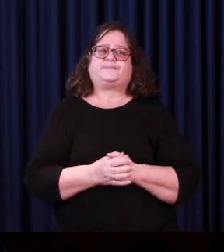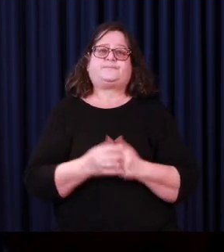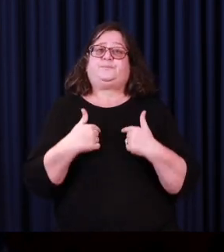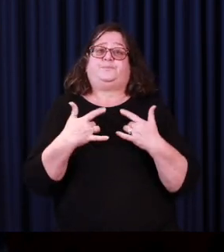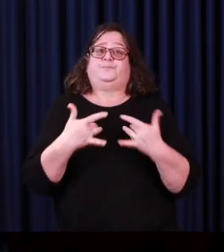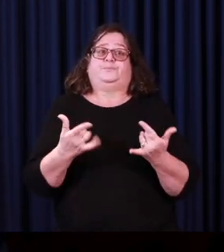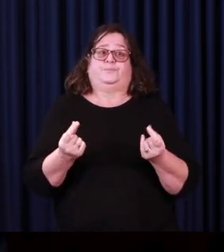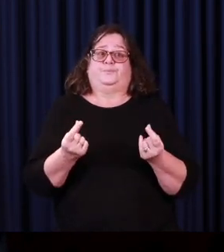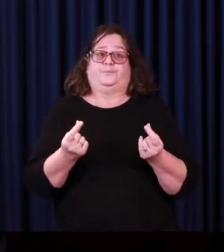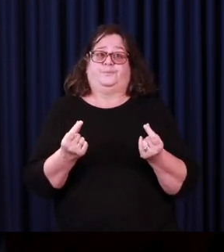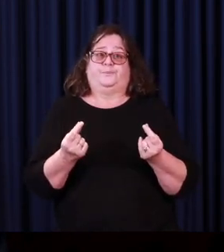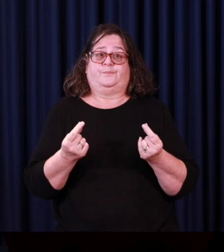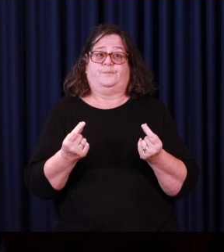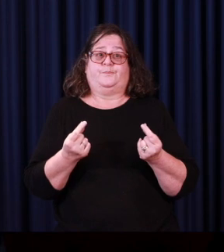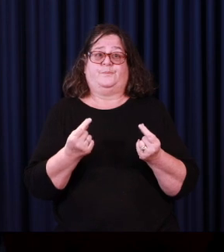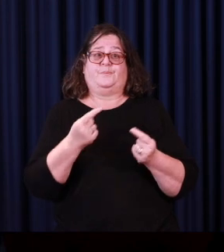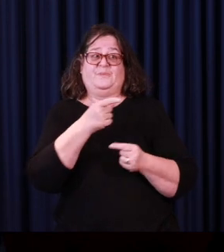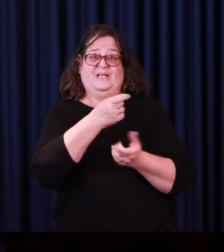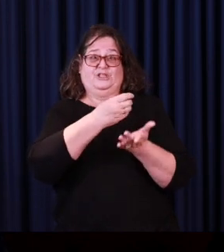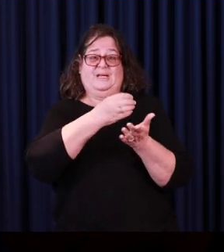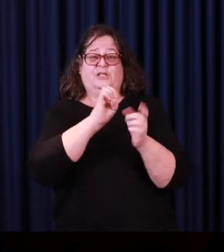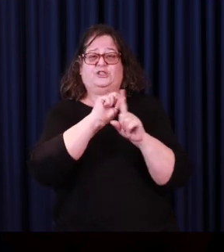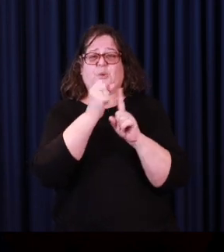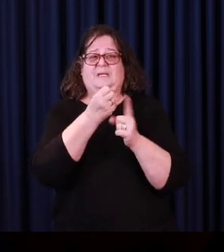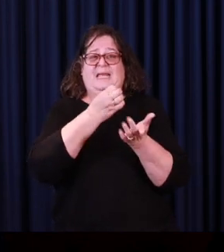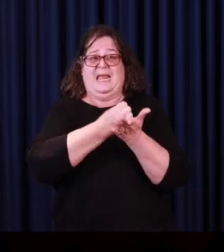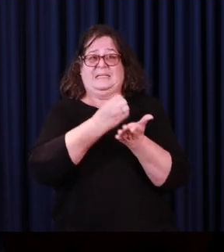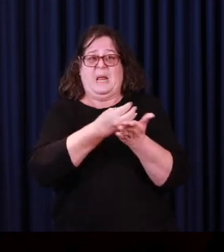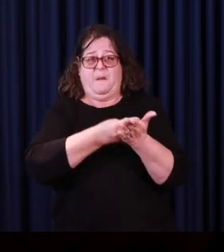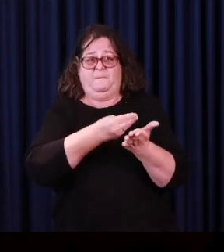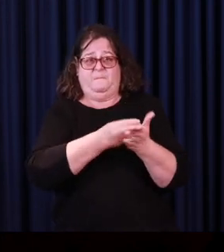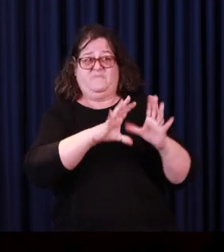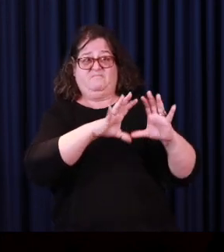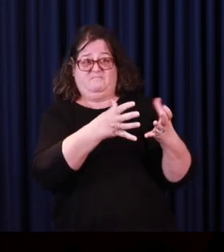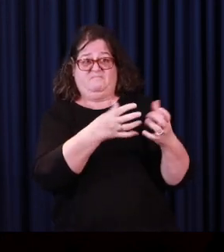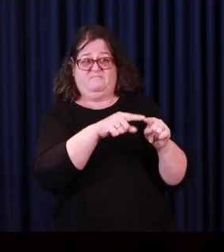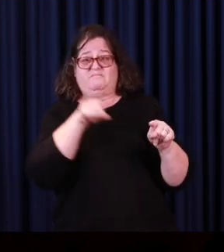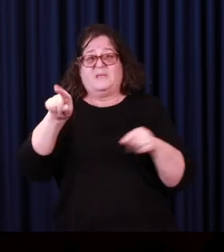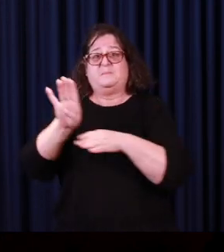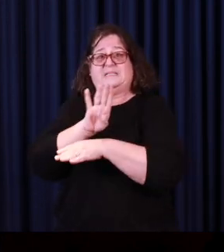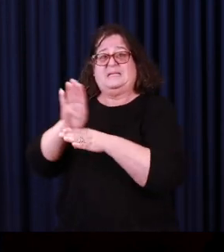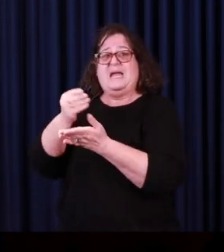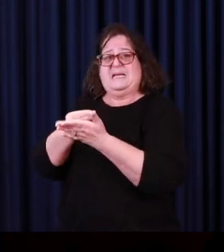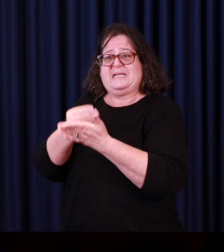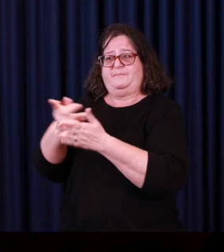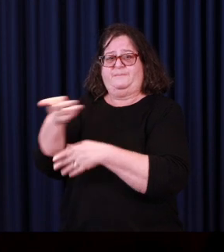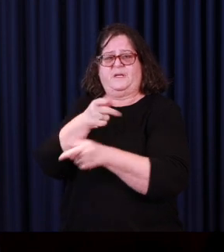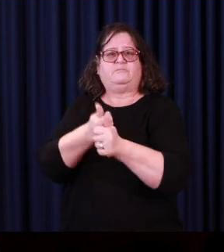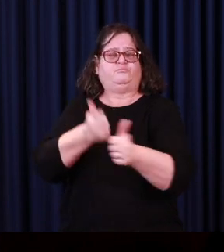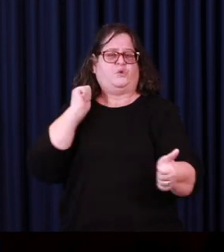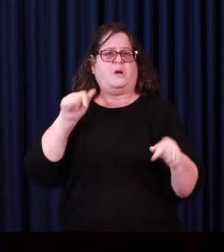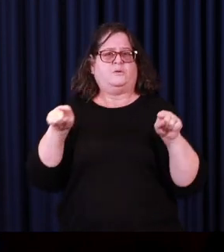lines. Distance learning has not been good for these students, who often don't have